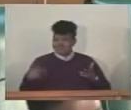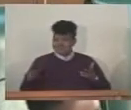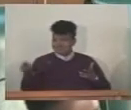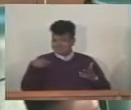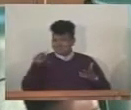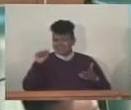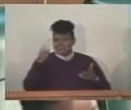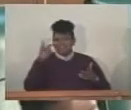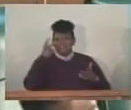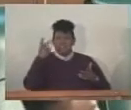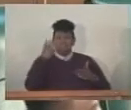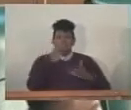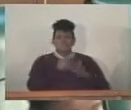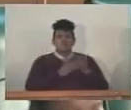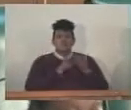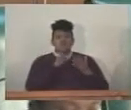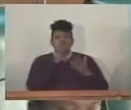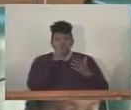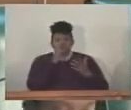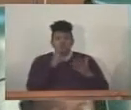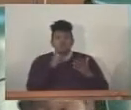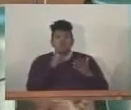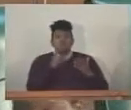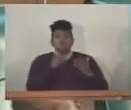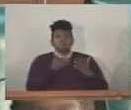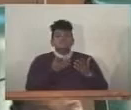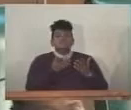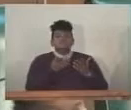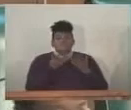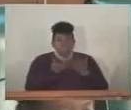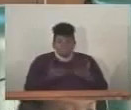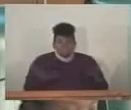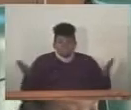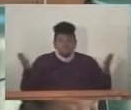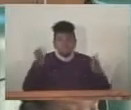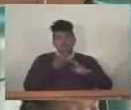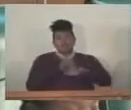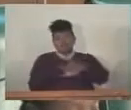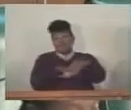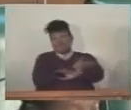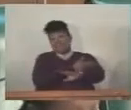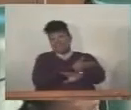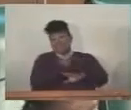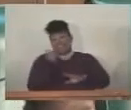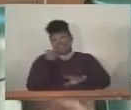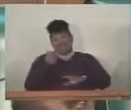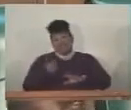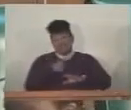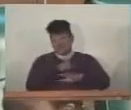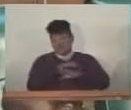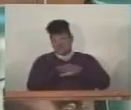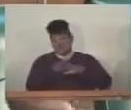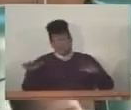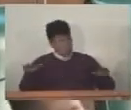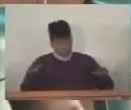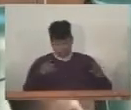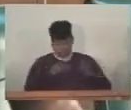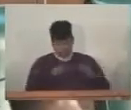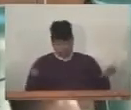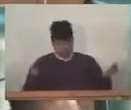can see some tangible improvement. Because if we don't